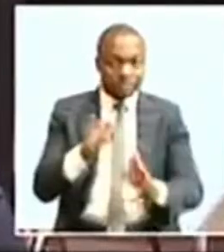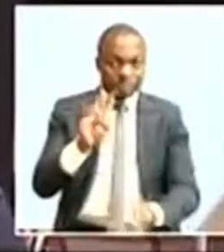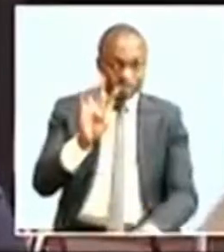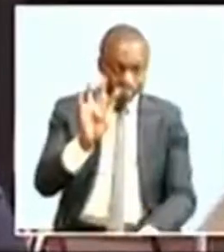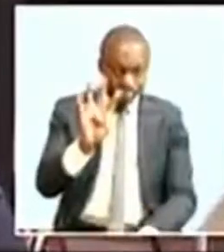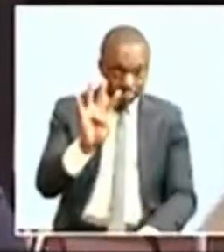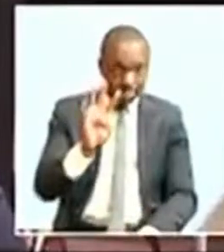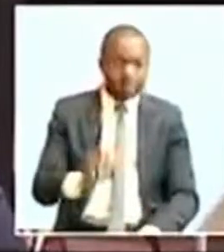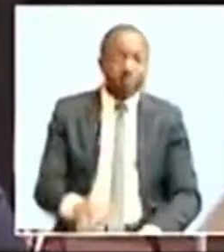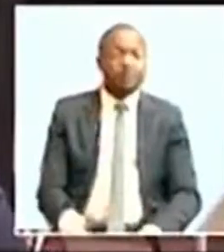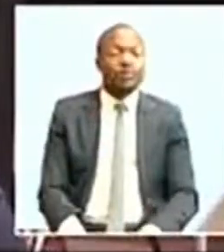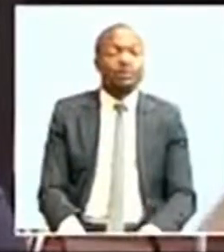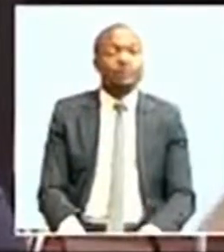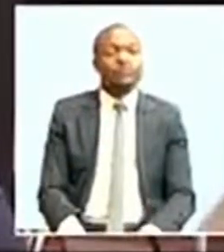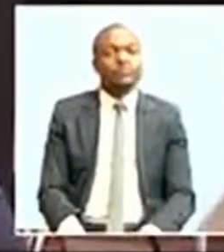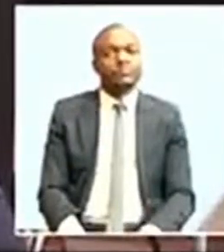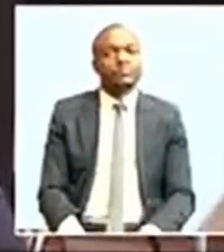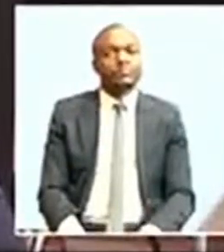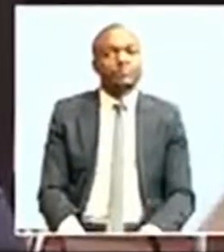4,